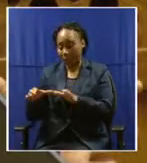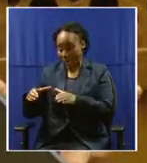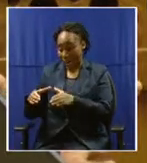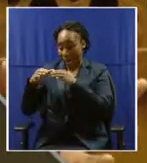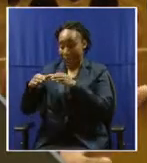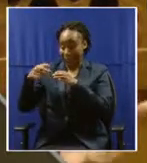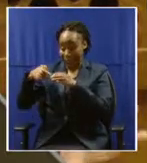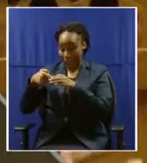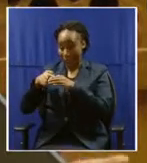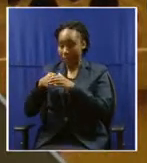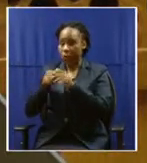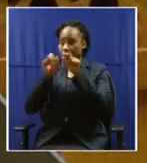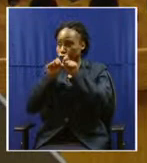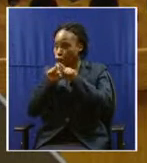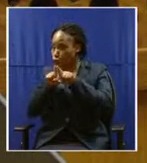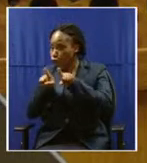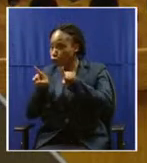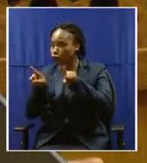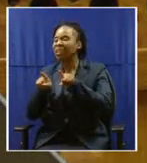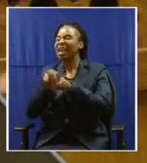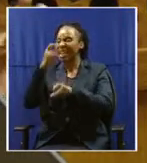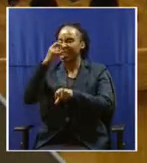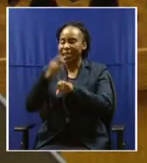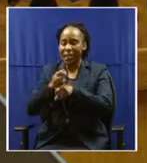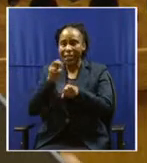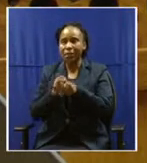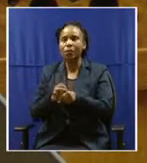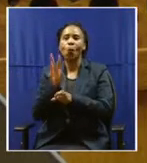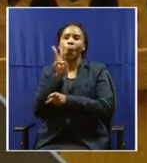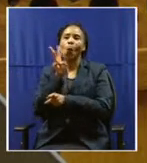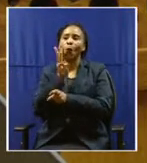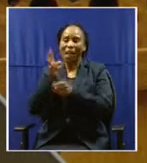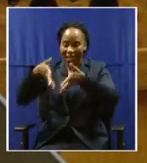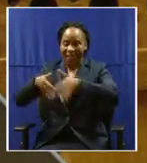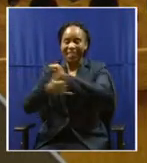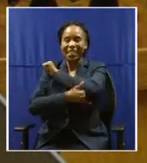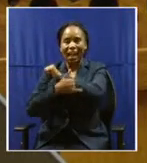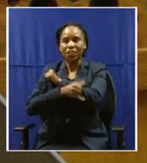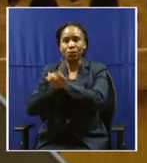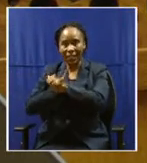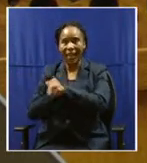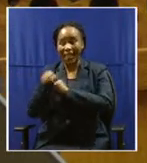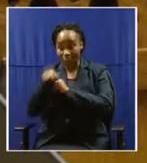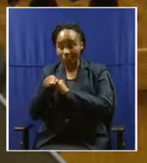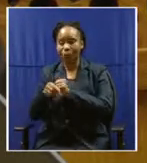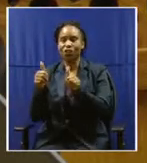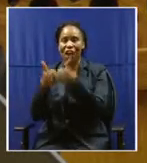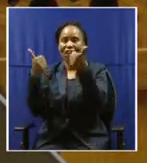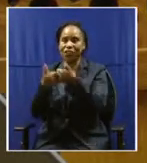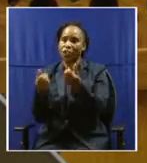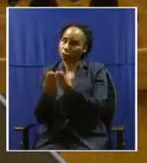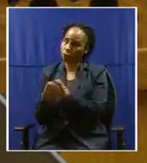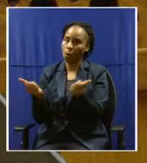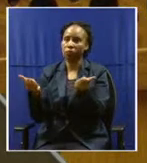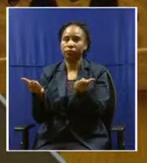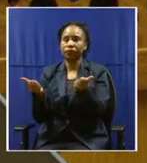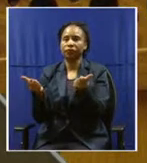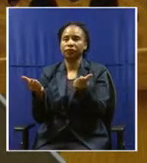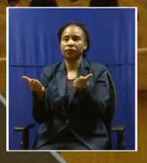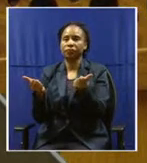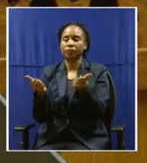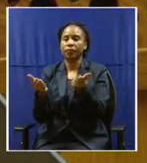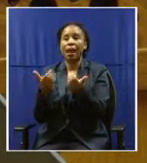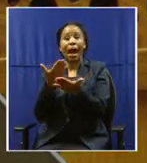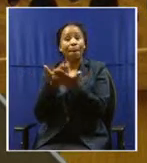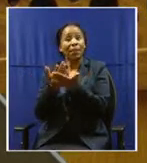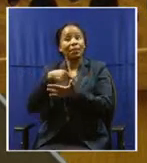globular look at the water needs of the country and address those challenges. Our ability to